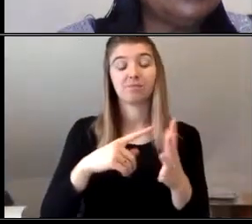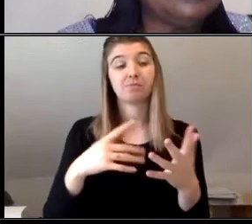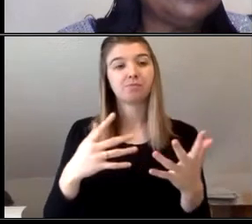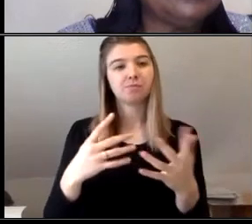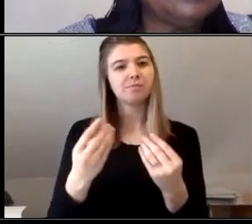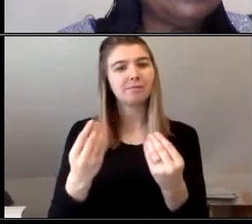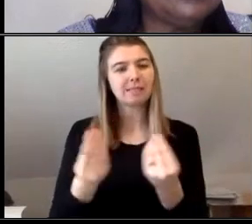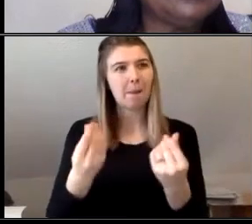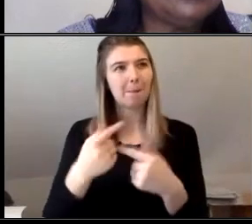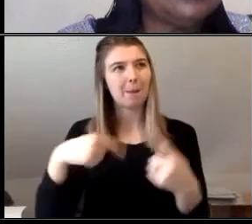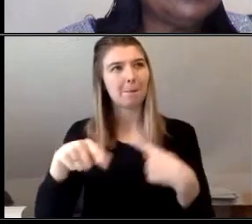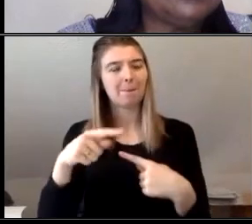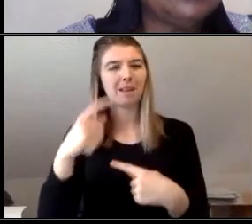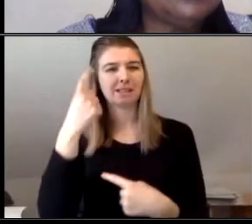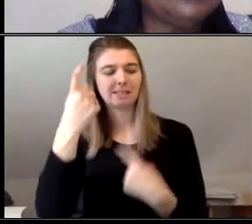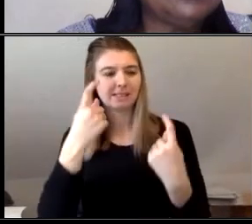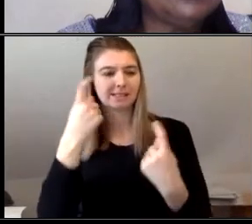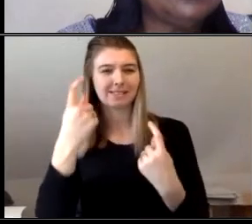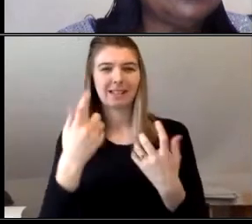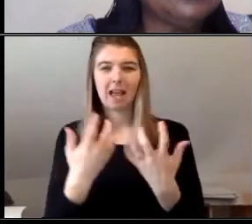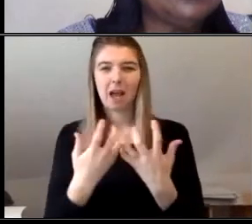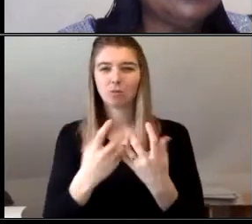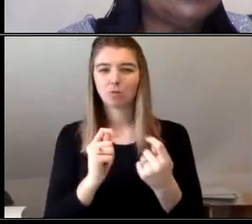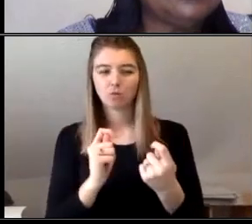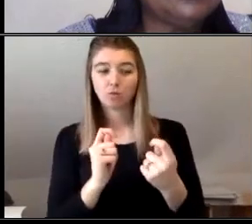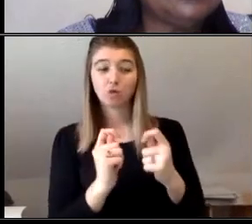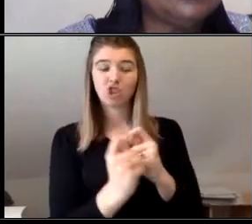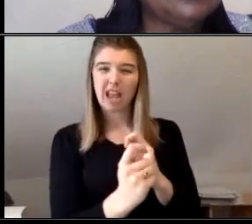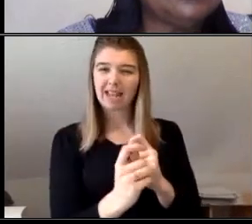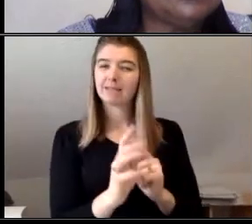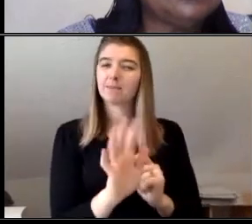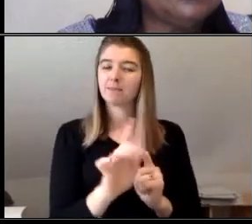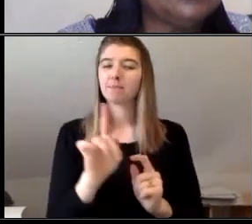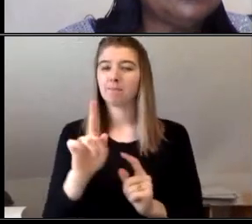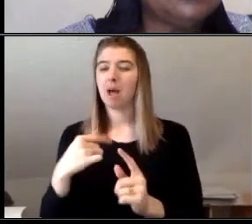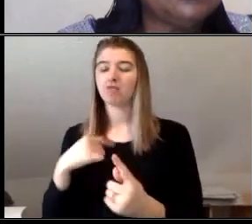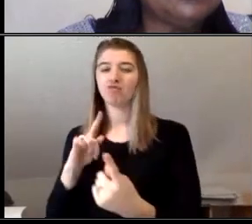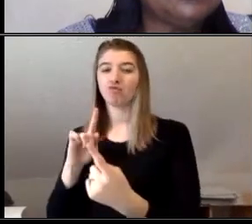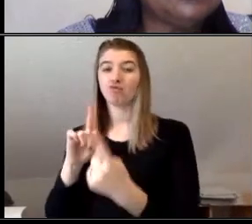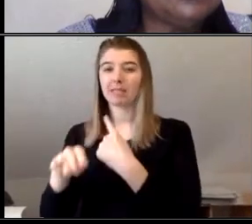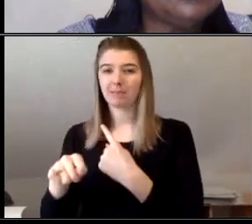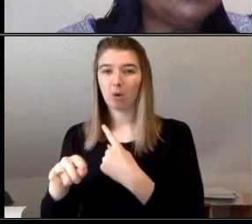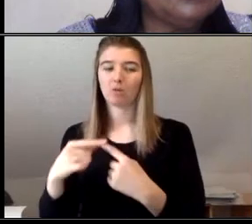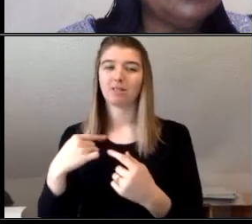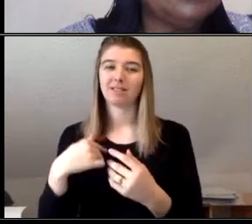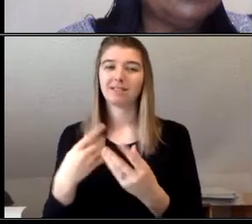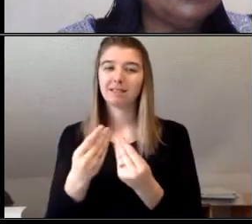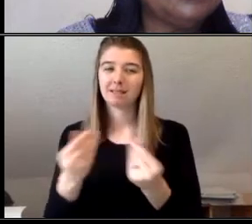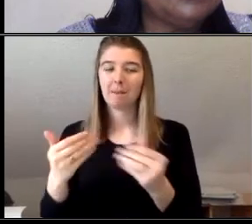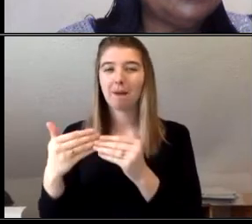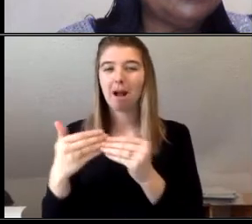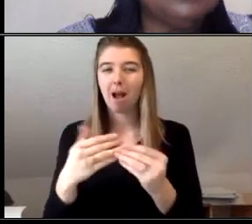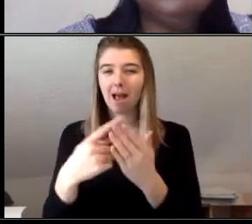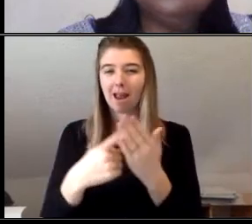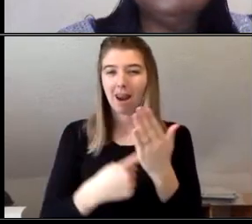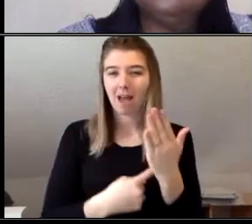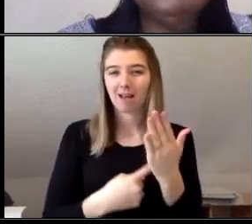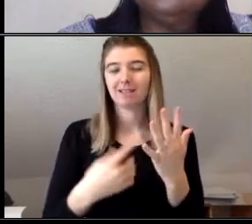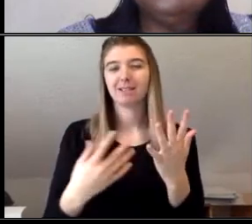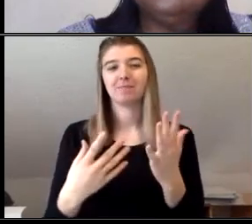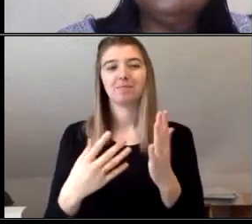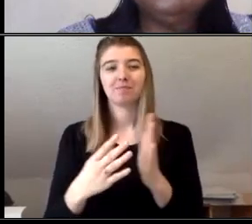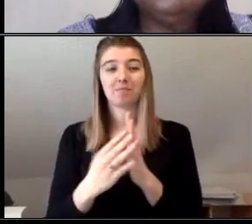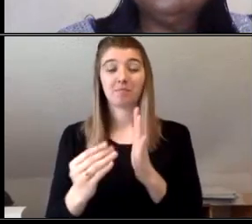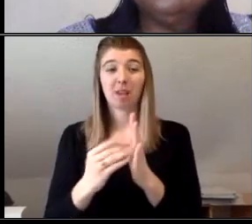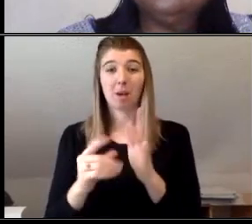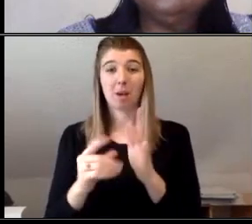how to make a change, but just in response to that, we did, as I mentioned, some of these guidelines around just to recognize that there have